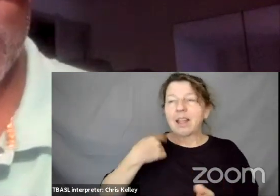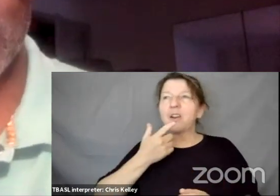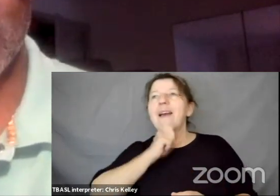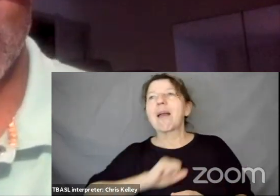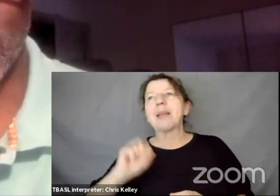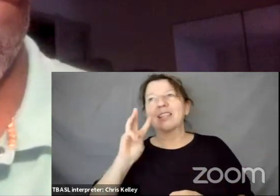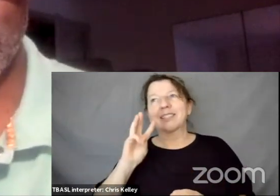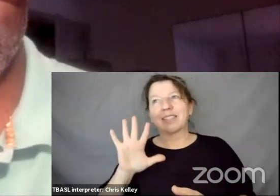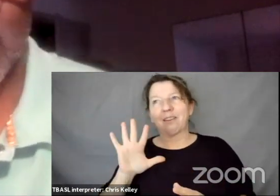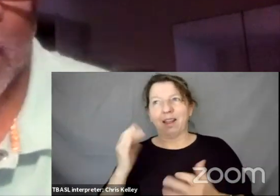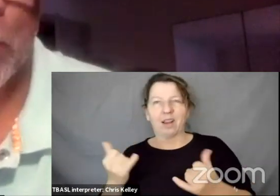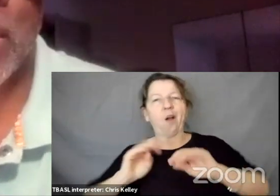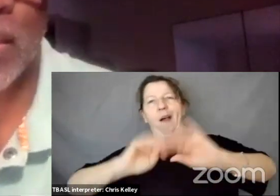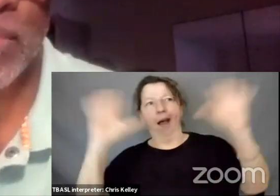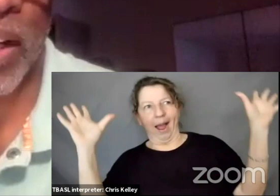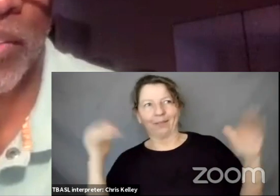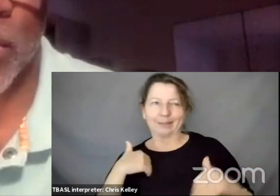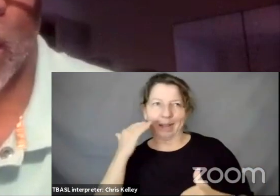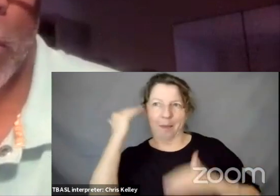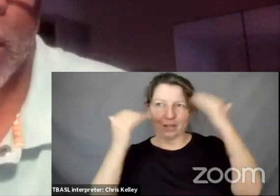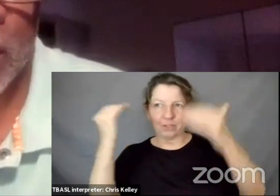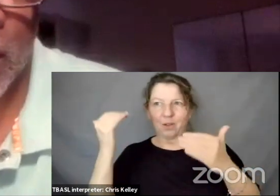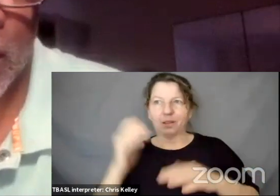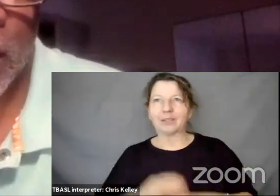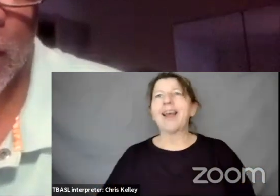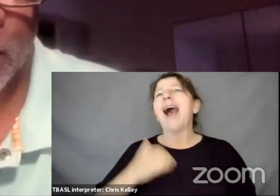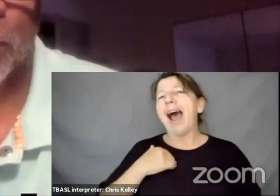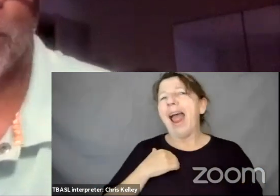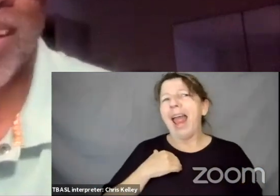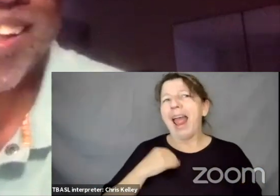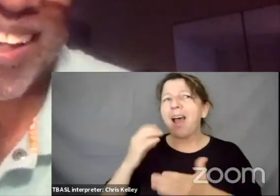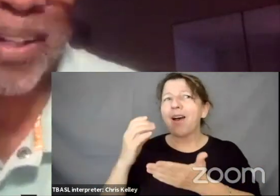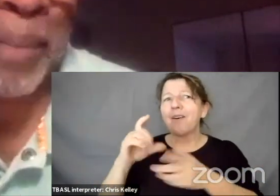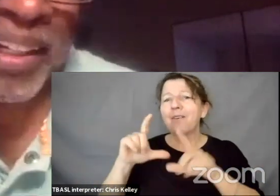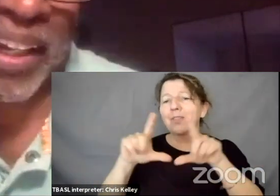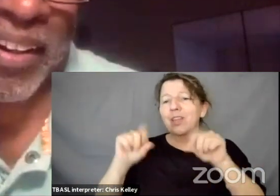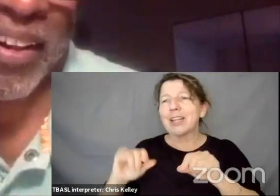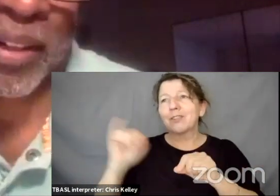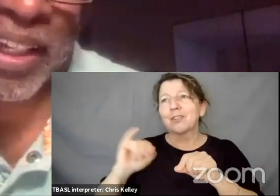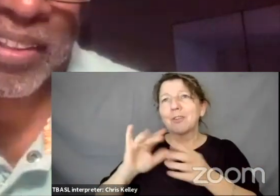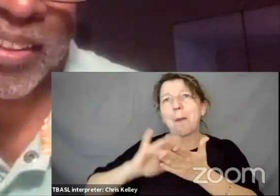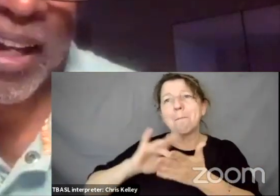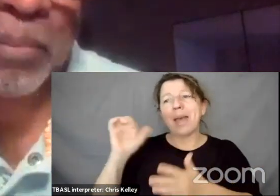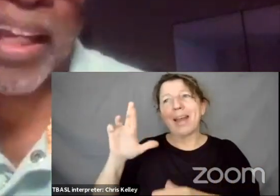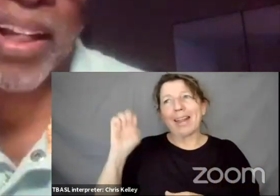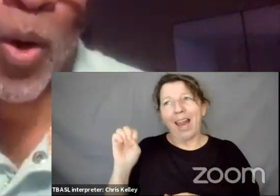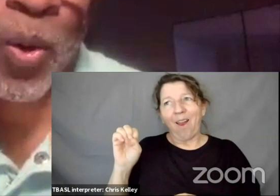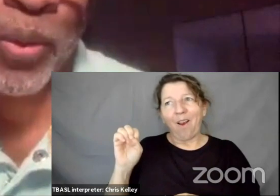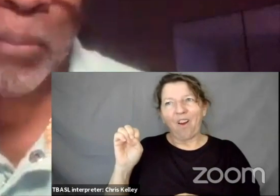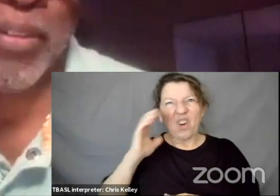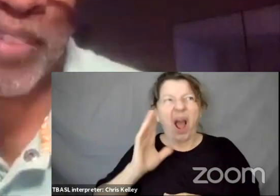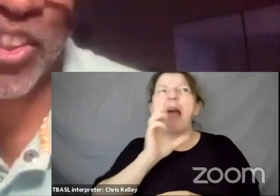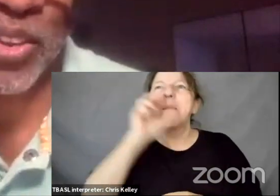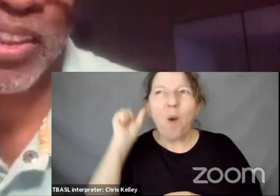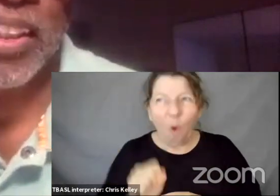really interesting, the generational thing. I am 65 years old. I'm clearly an adult. I got a Medicare card, okay? So I'm like